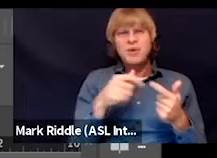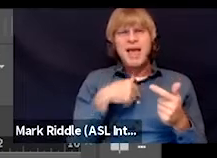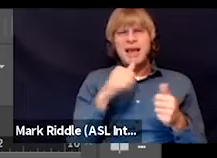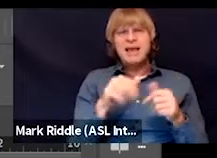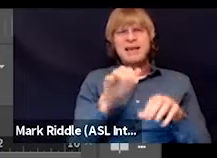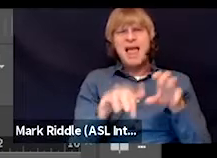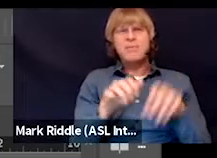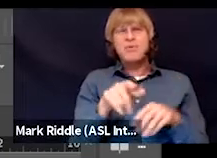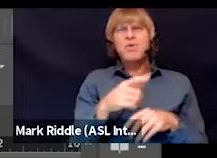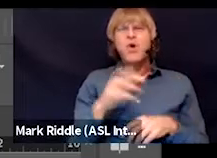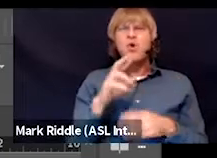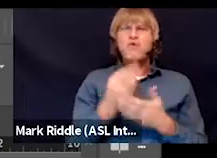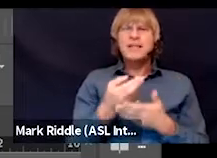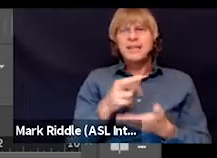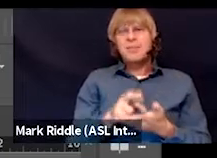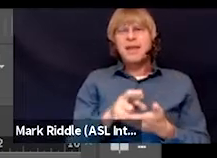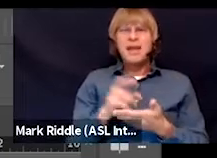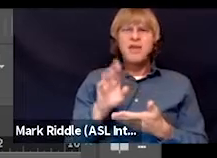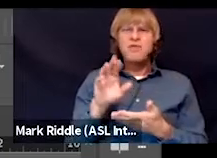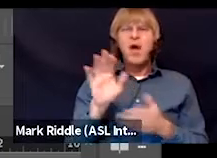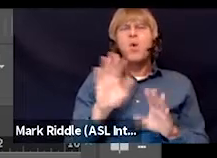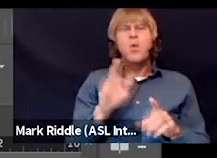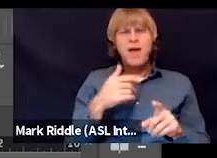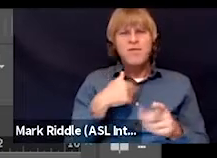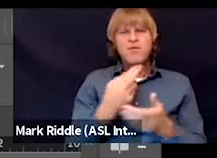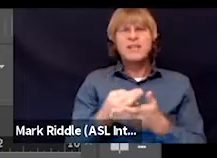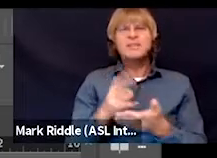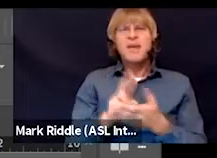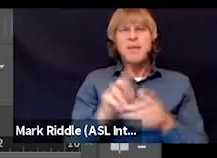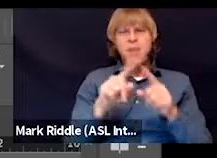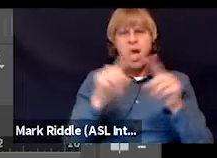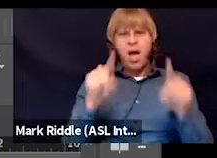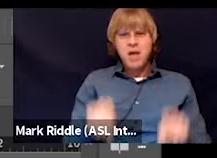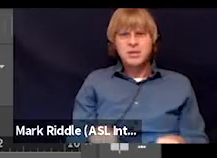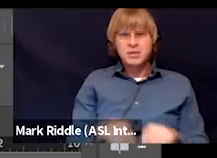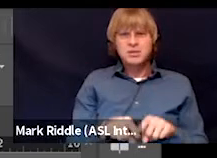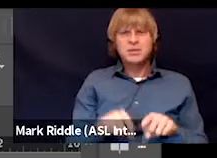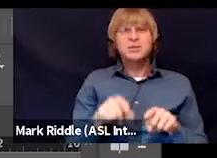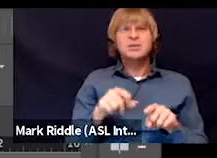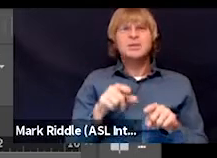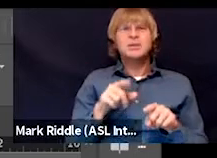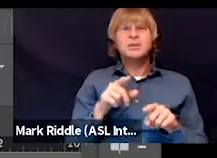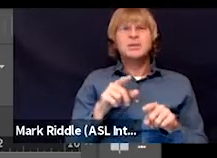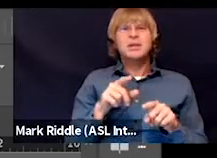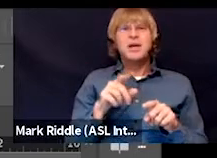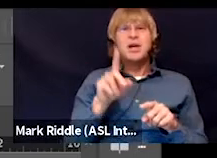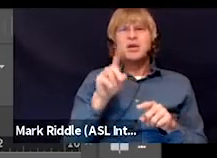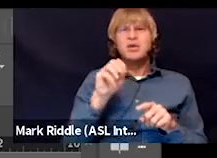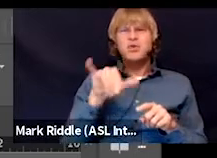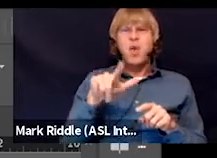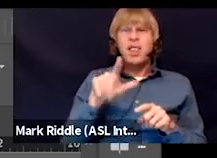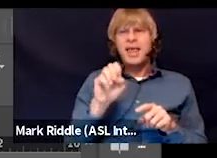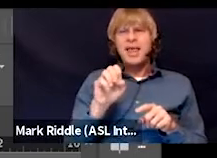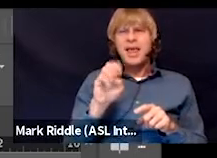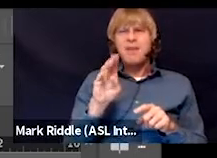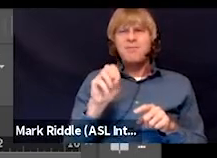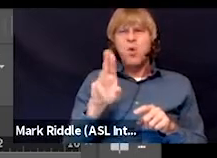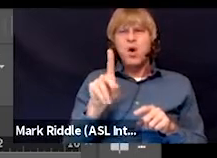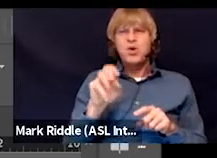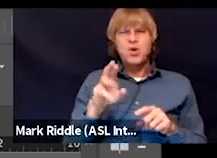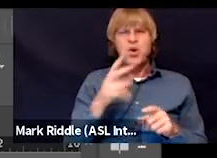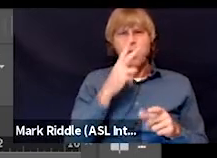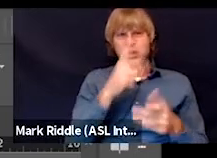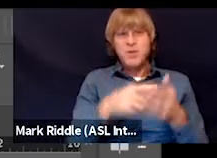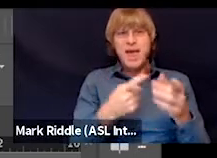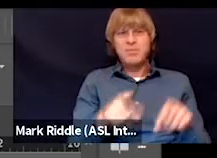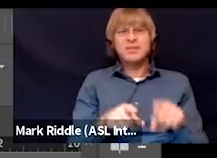type recipe frame. Oh, I have my recipe box doily border. Now watch what happens to